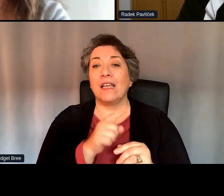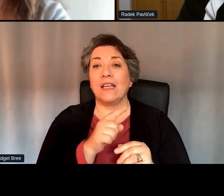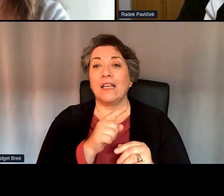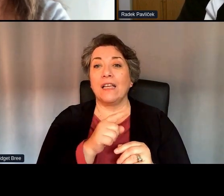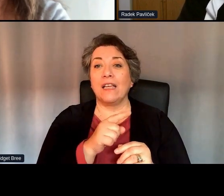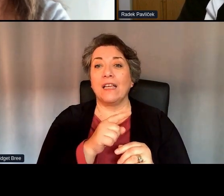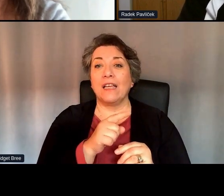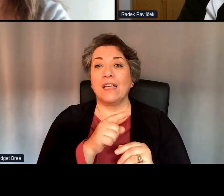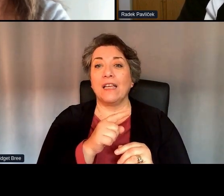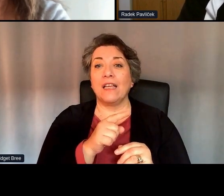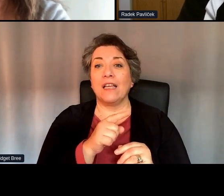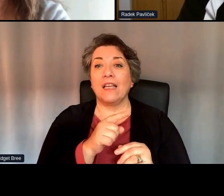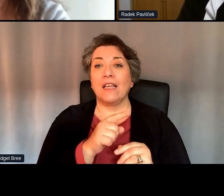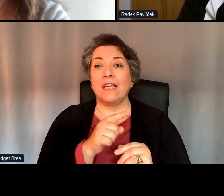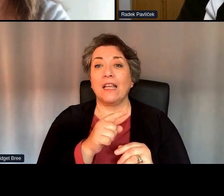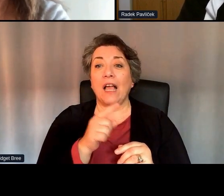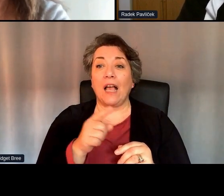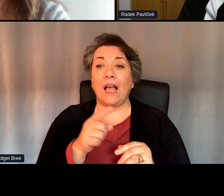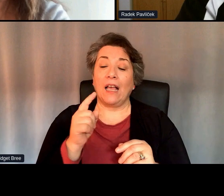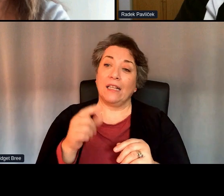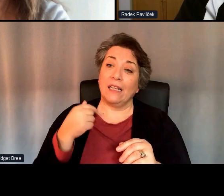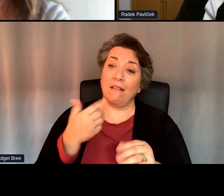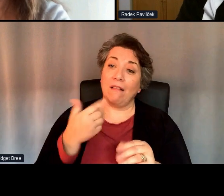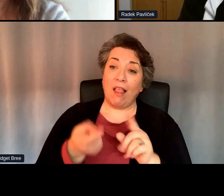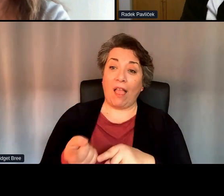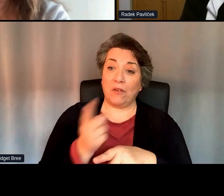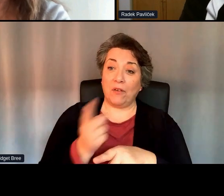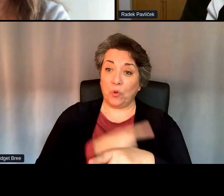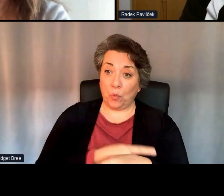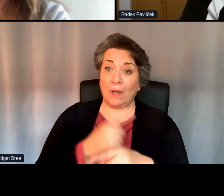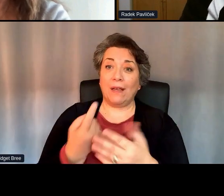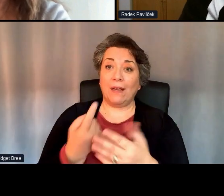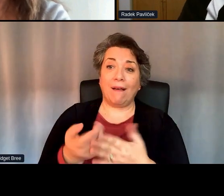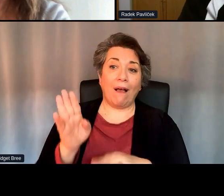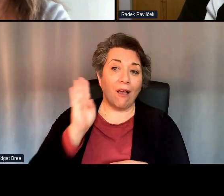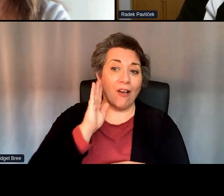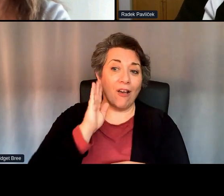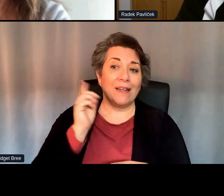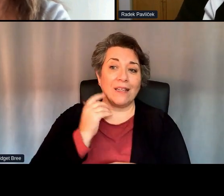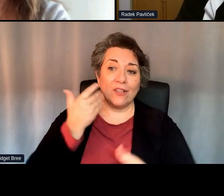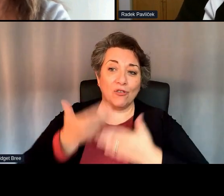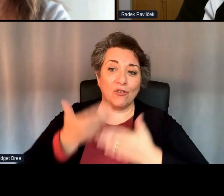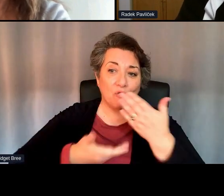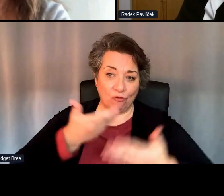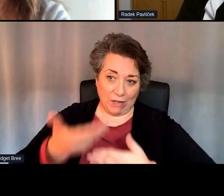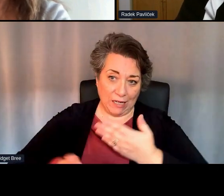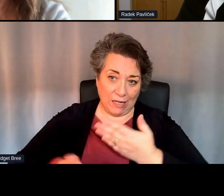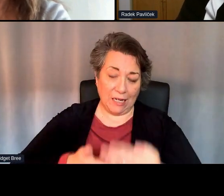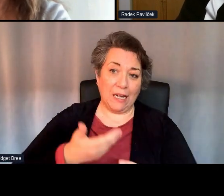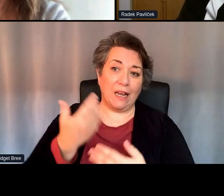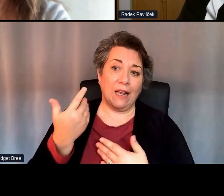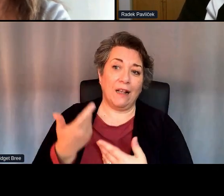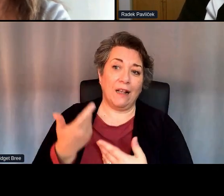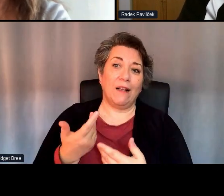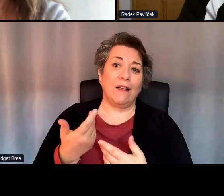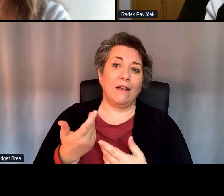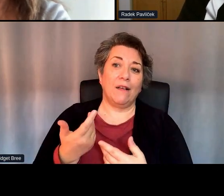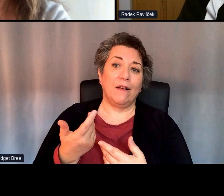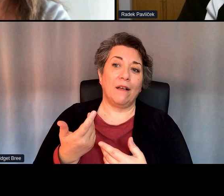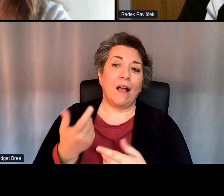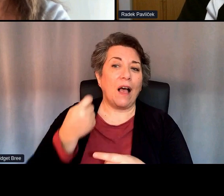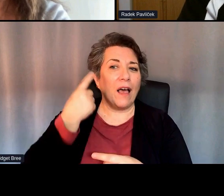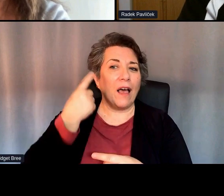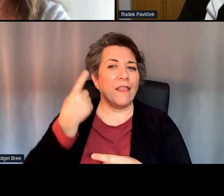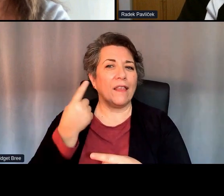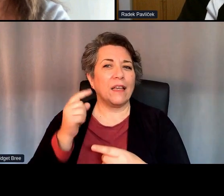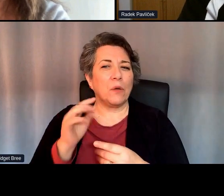way at our conference last week. And if I remember well, it took him about